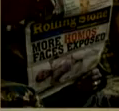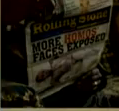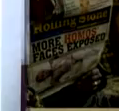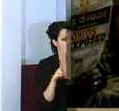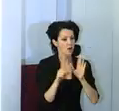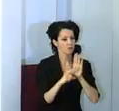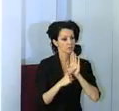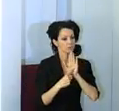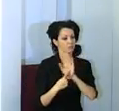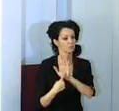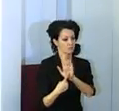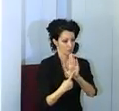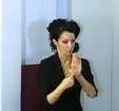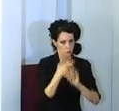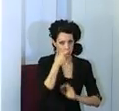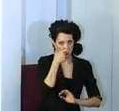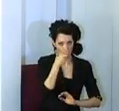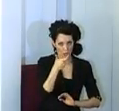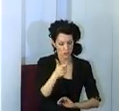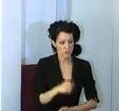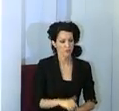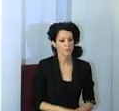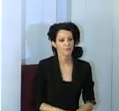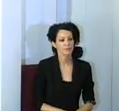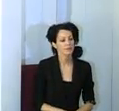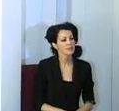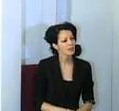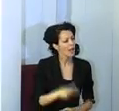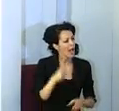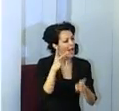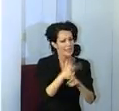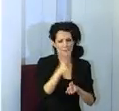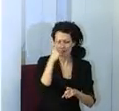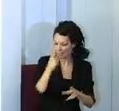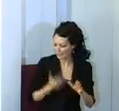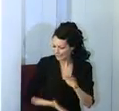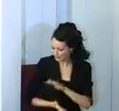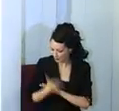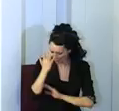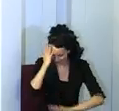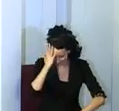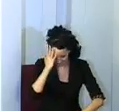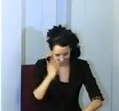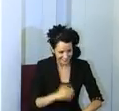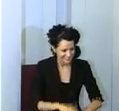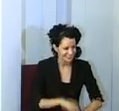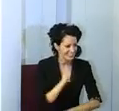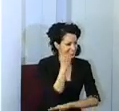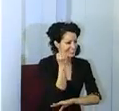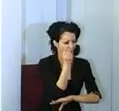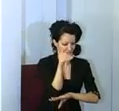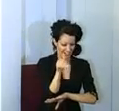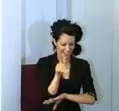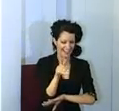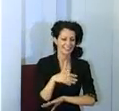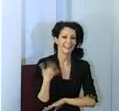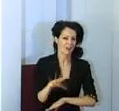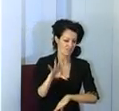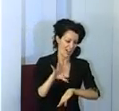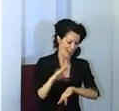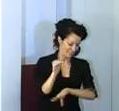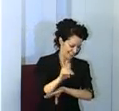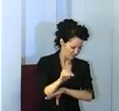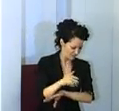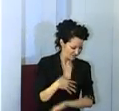film this afternoon, I should say. I keep thinking it's morning. It's very different for us to be gathering at 5 in the